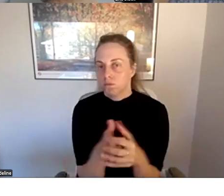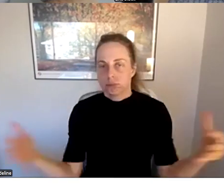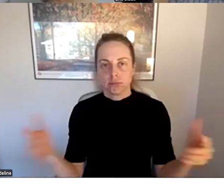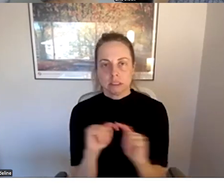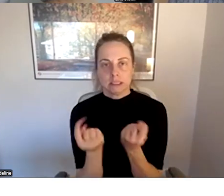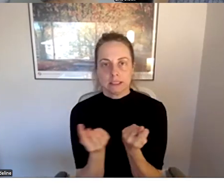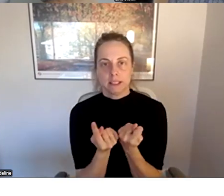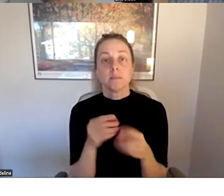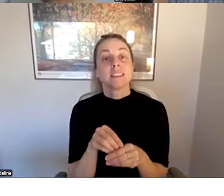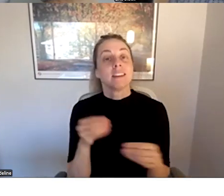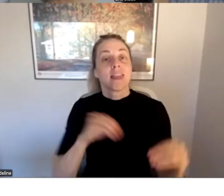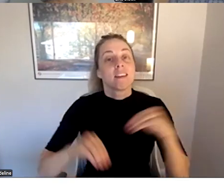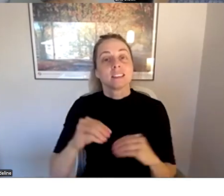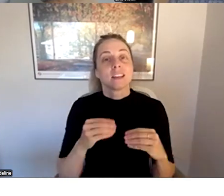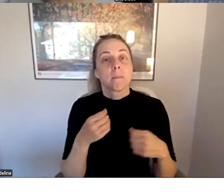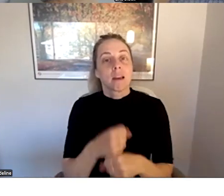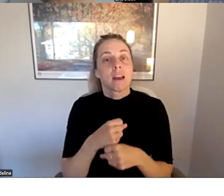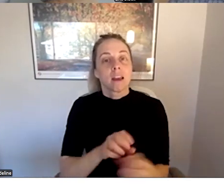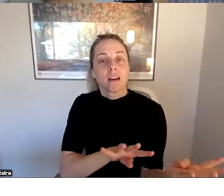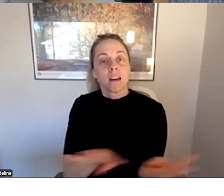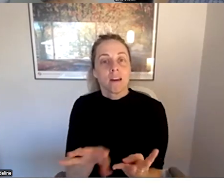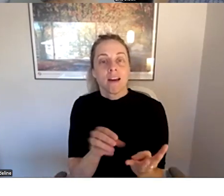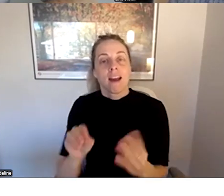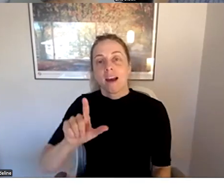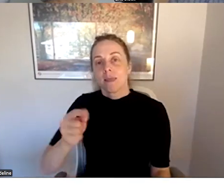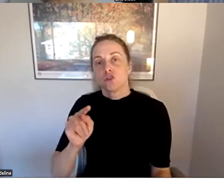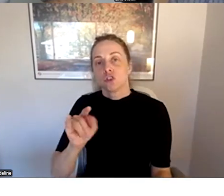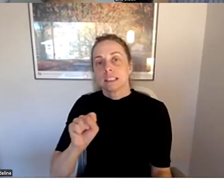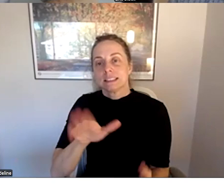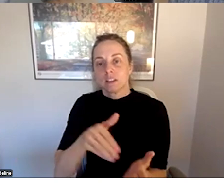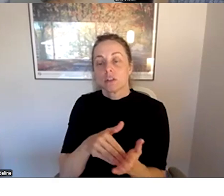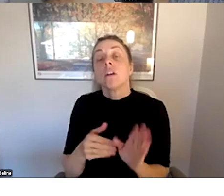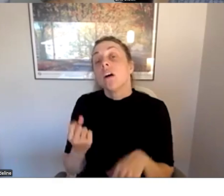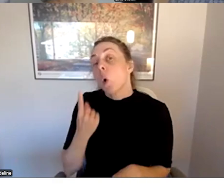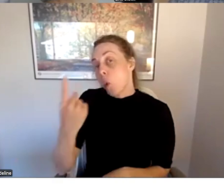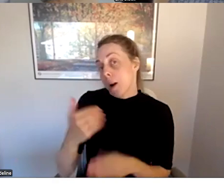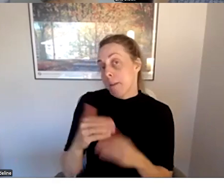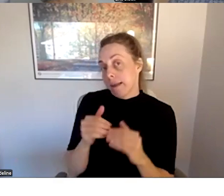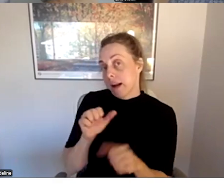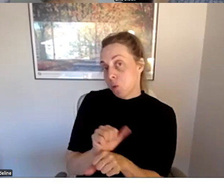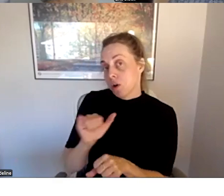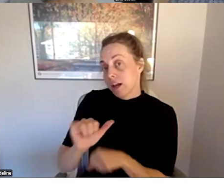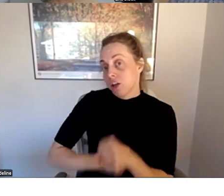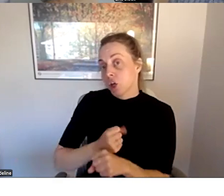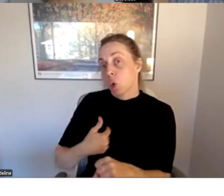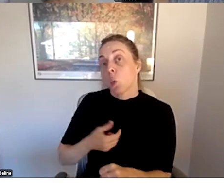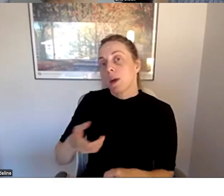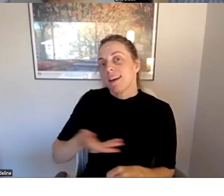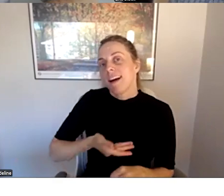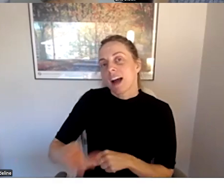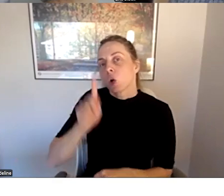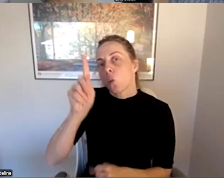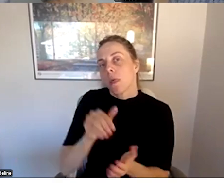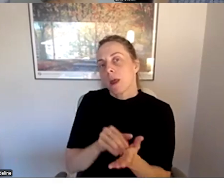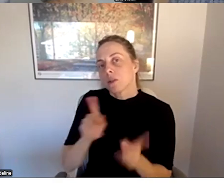our assembly plants and logistics centers. One plant that I was working in that year, we onboarded 1,000 people